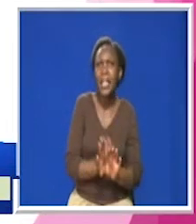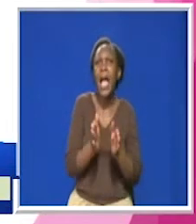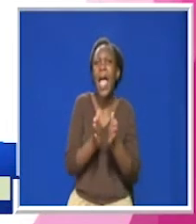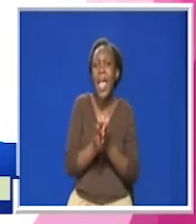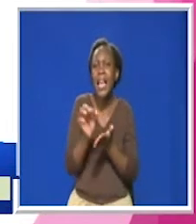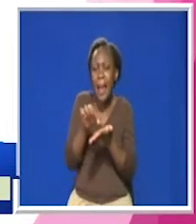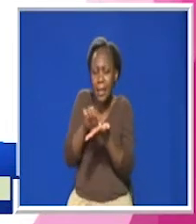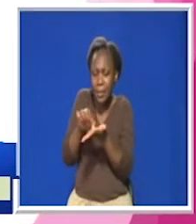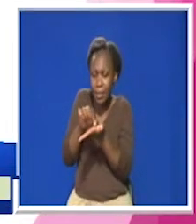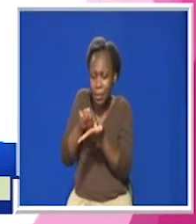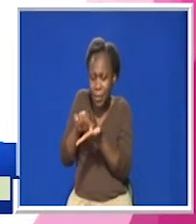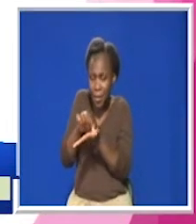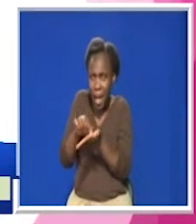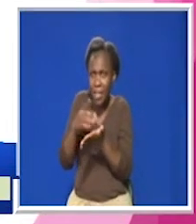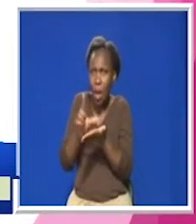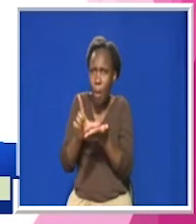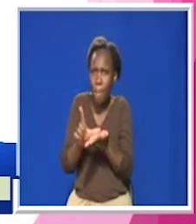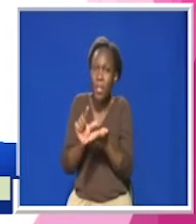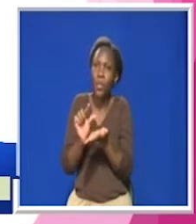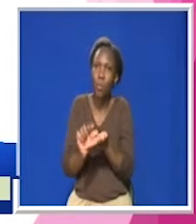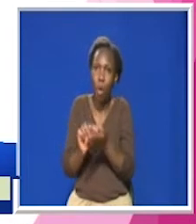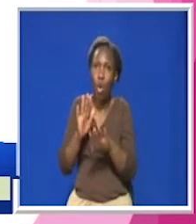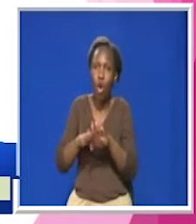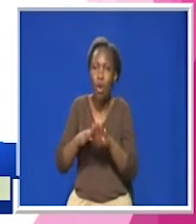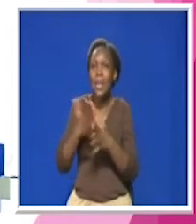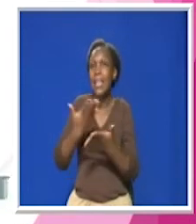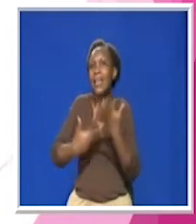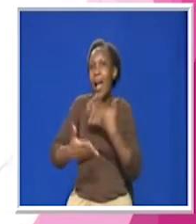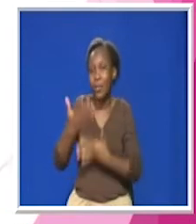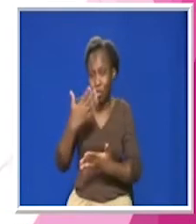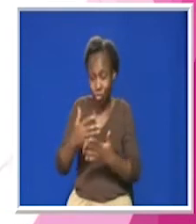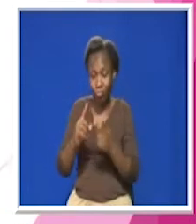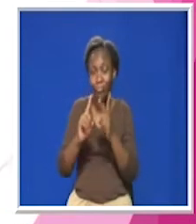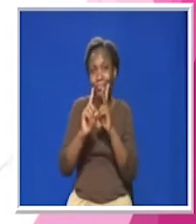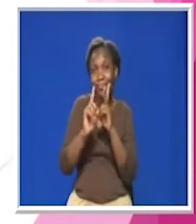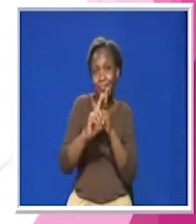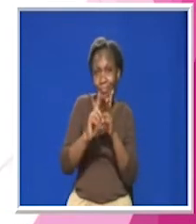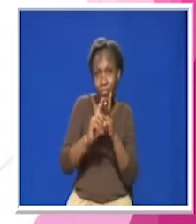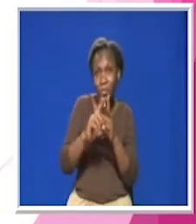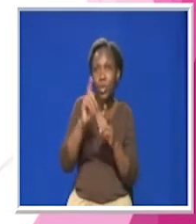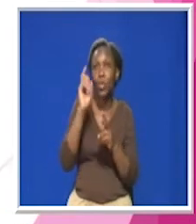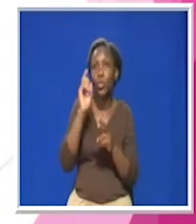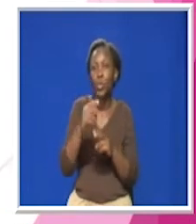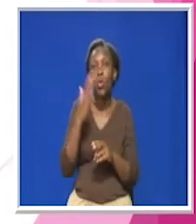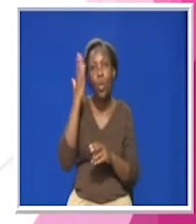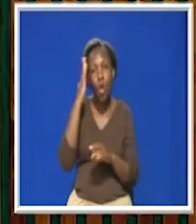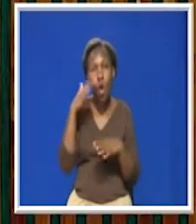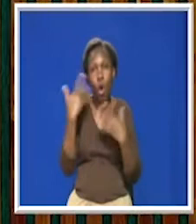the rate of reaction. Determine the rate of